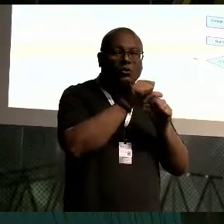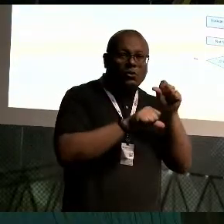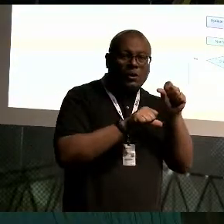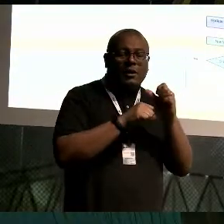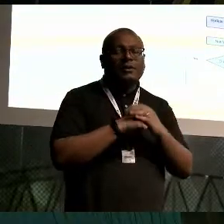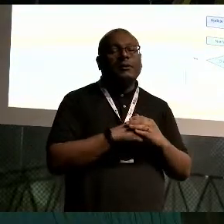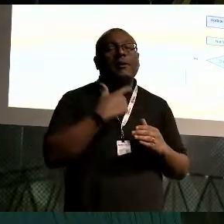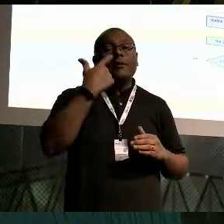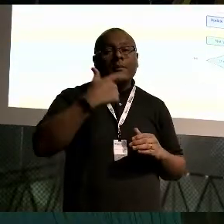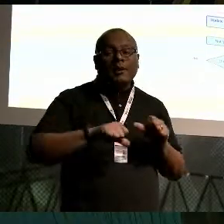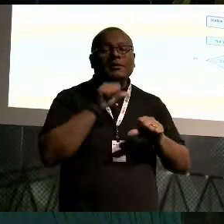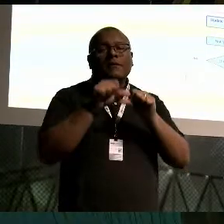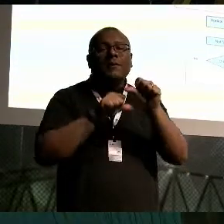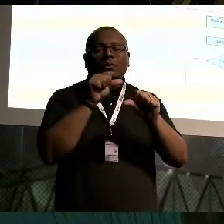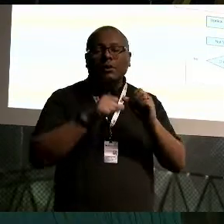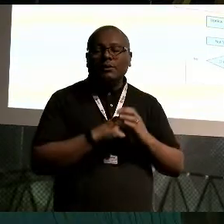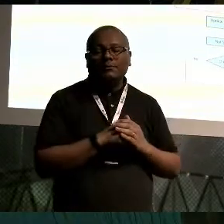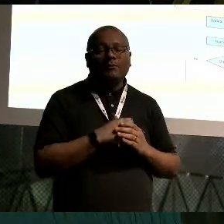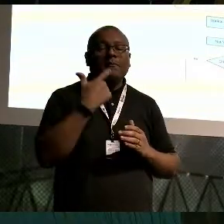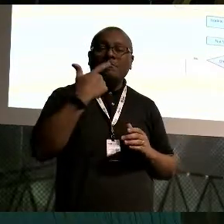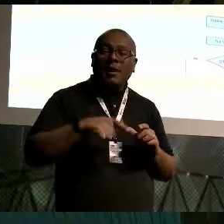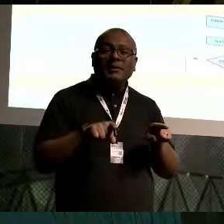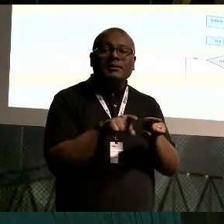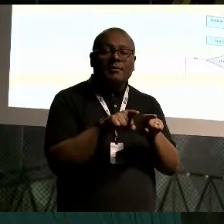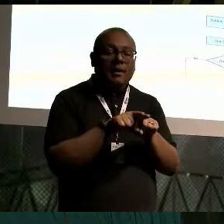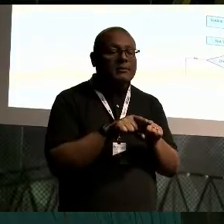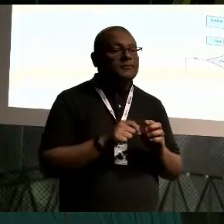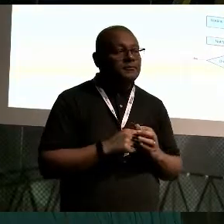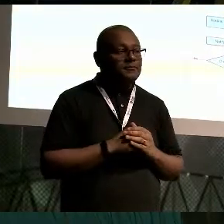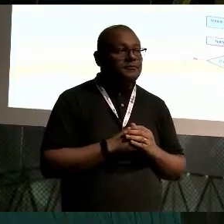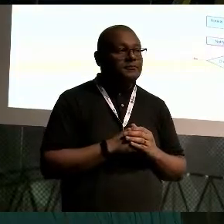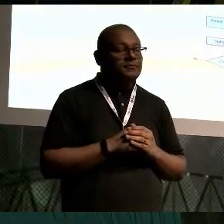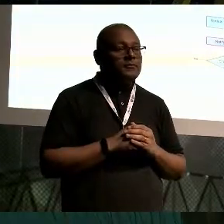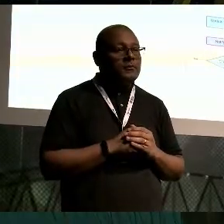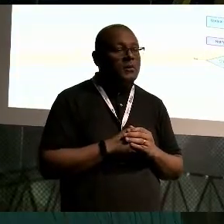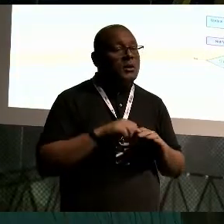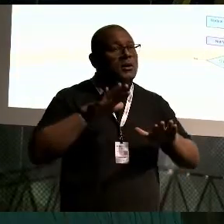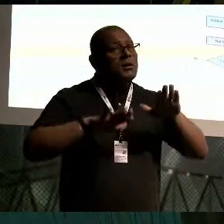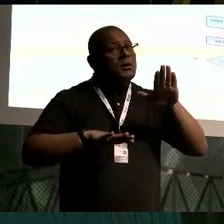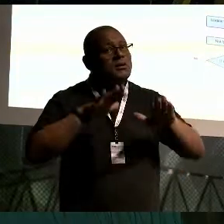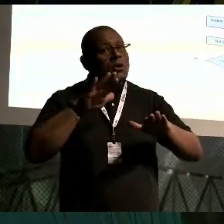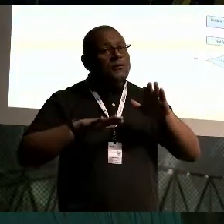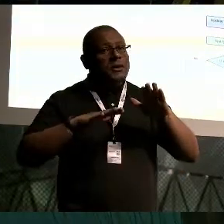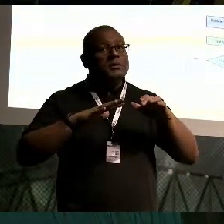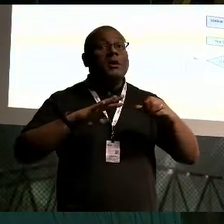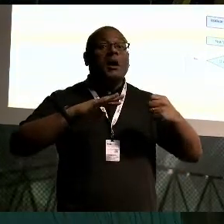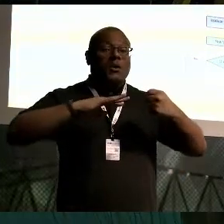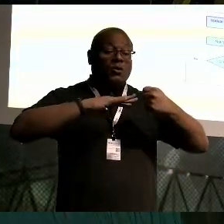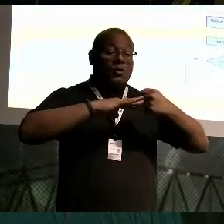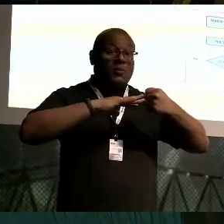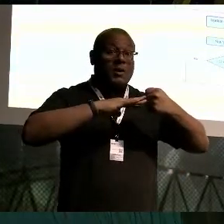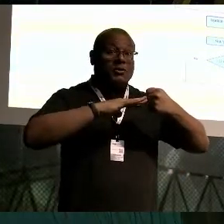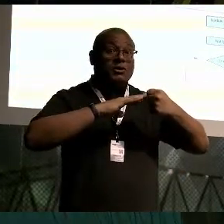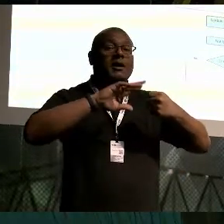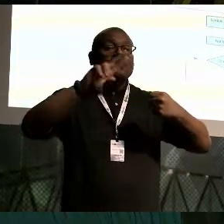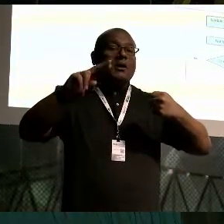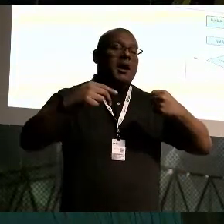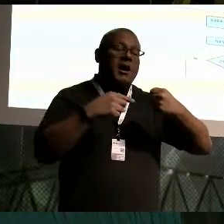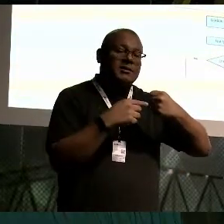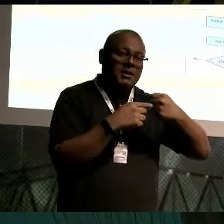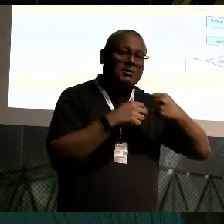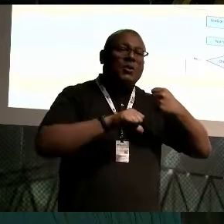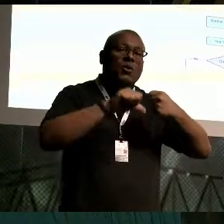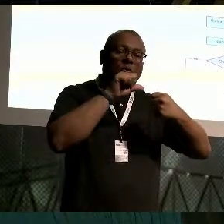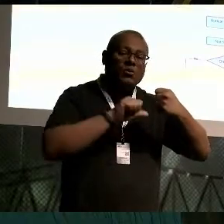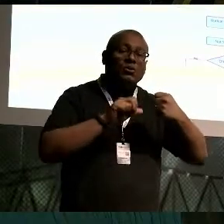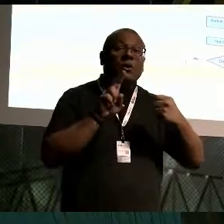need to call a supplier API, and then maybe you need to update the database again, and maybe you need to use a third-party